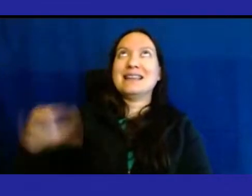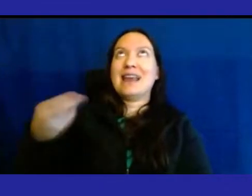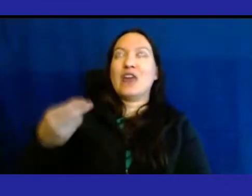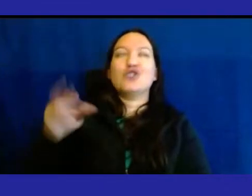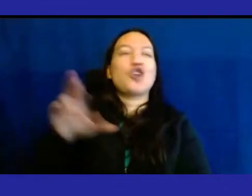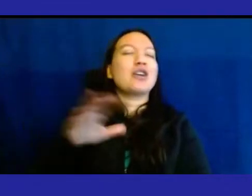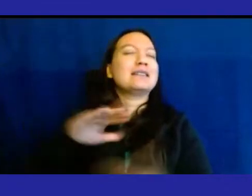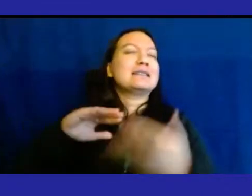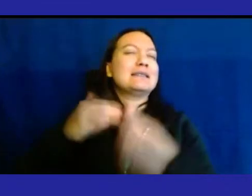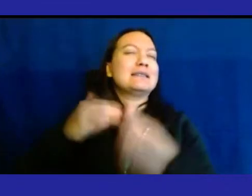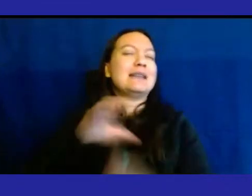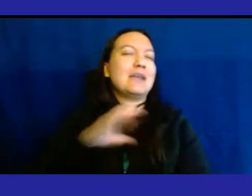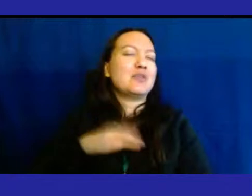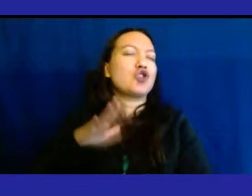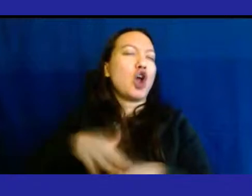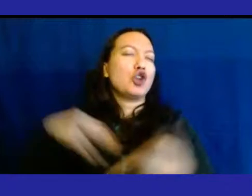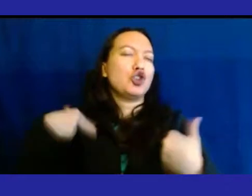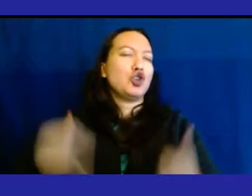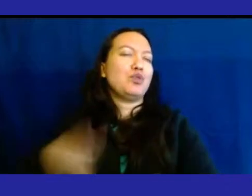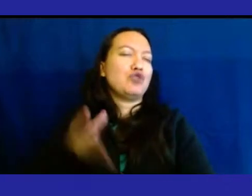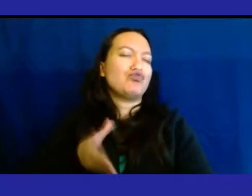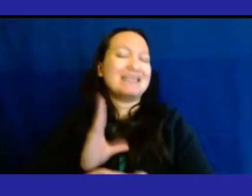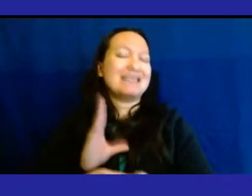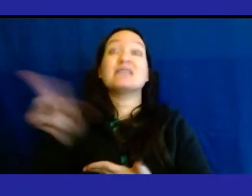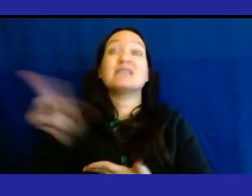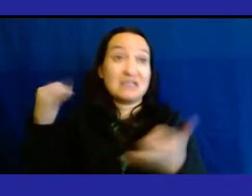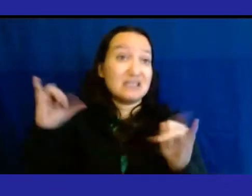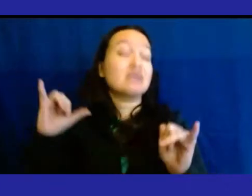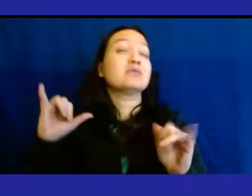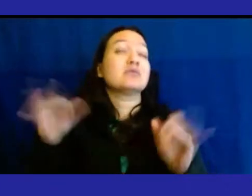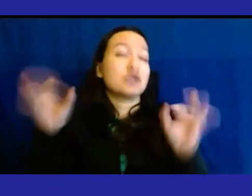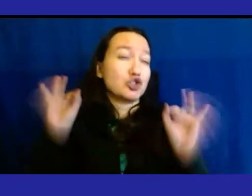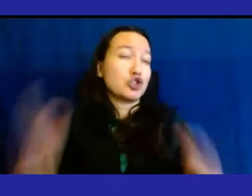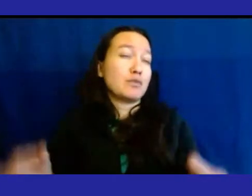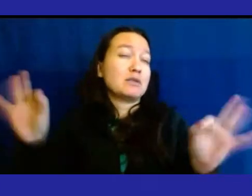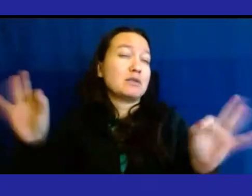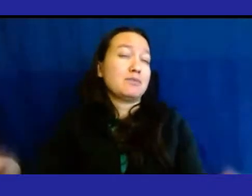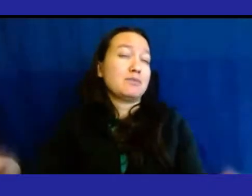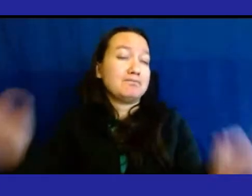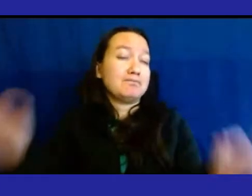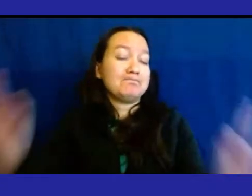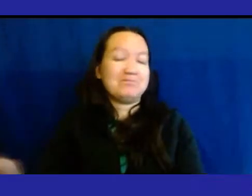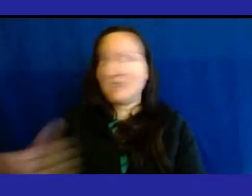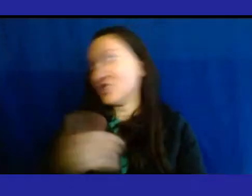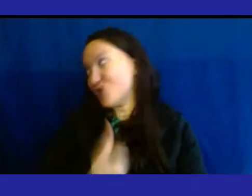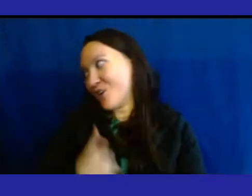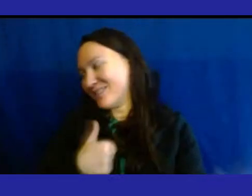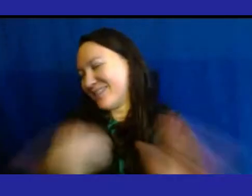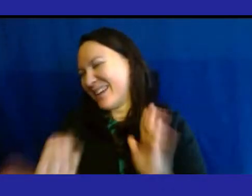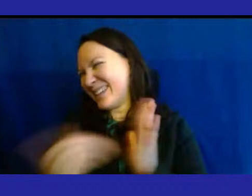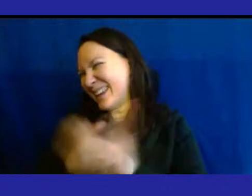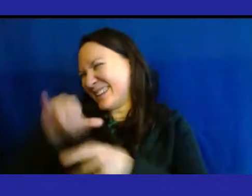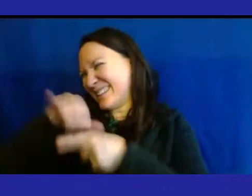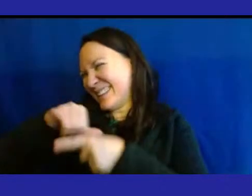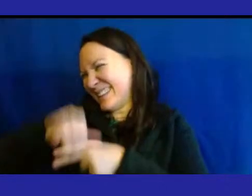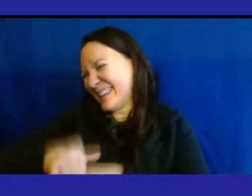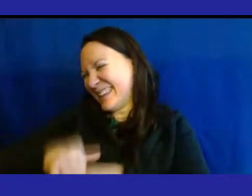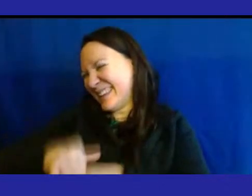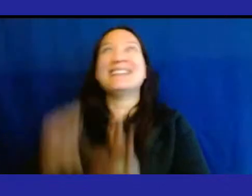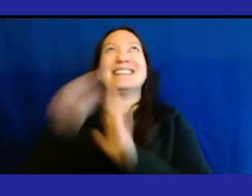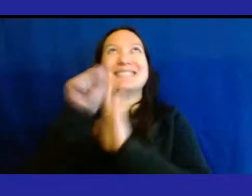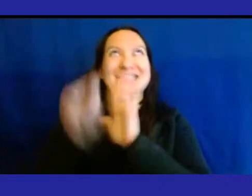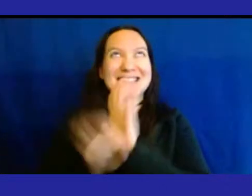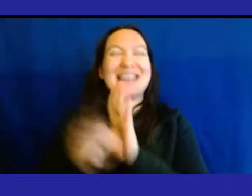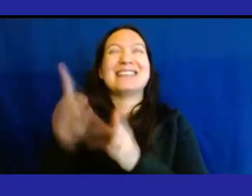Yeah. SDHR has still been issuing determinations, and we have found that, sorry, again, acronyms, Yeah. State Division of Human Rights has still